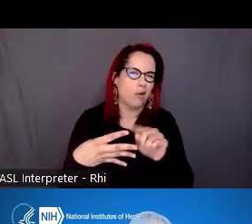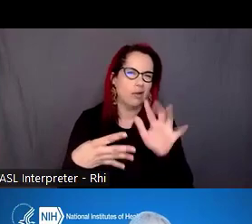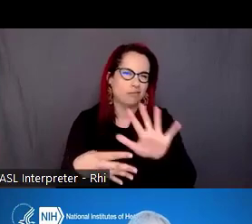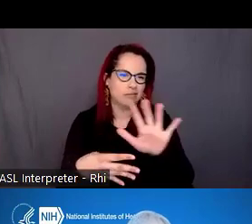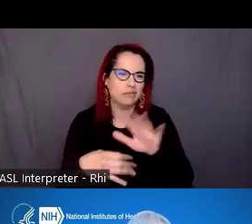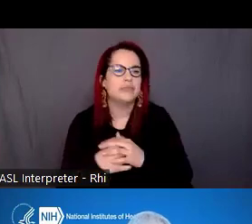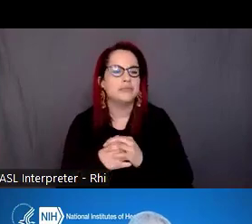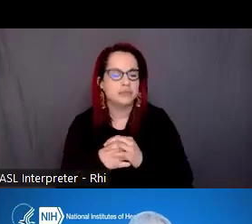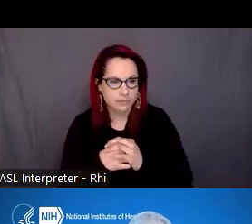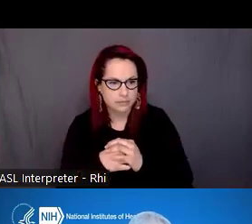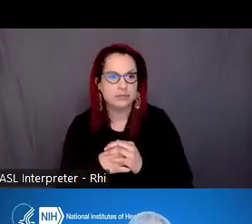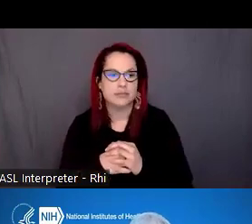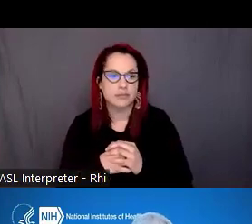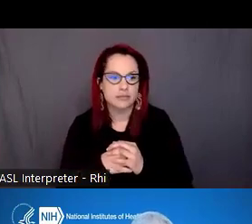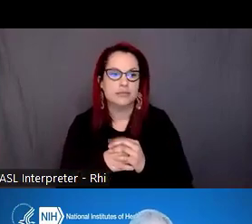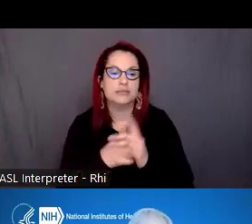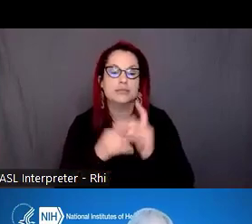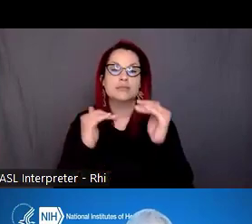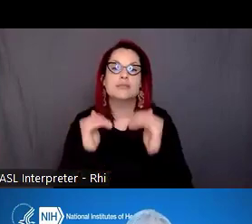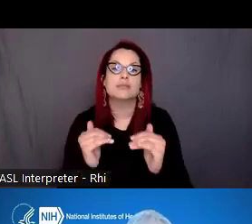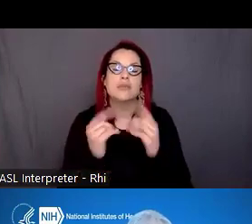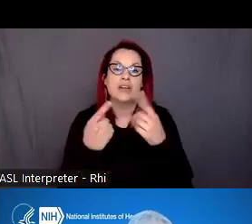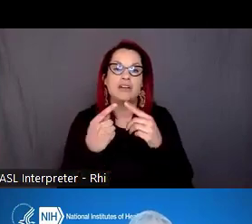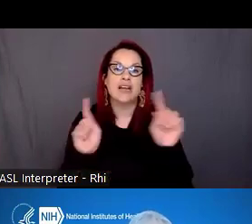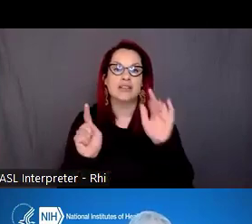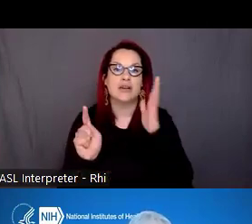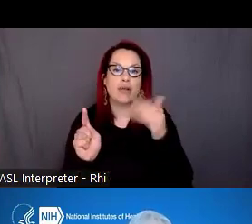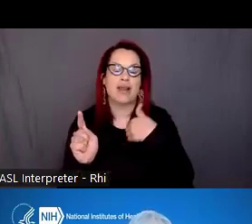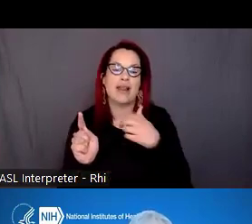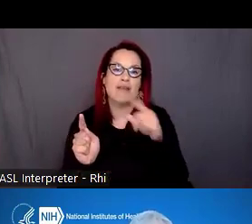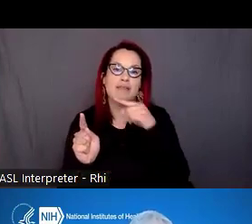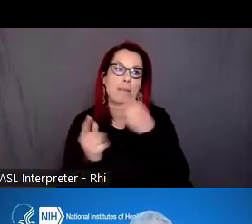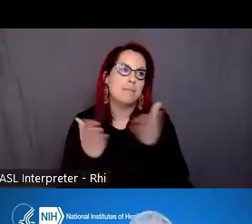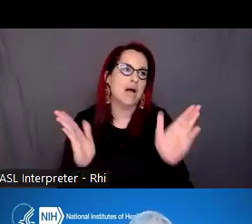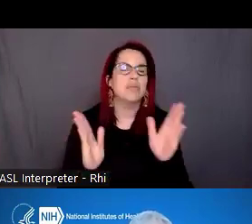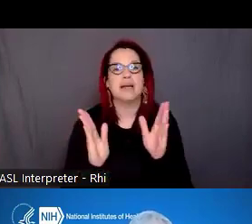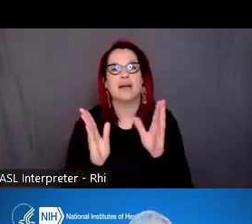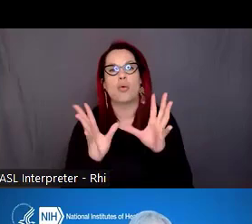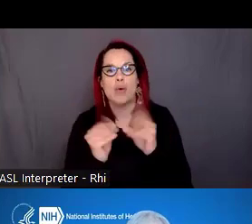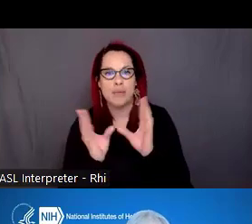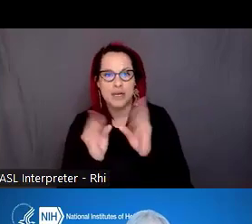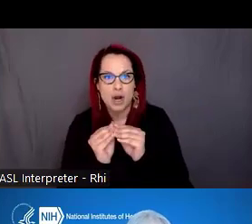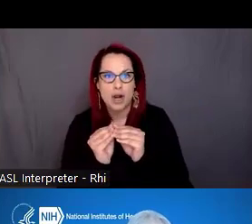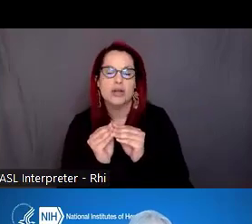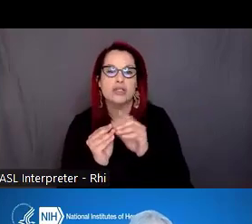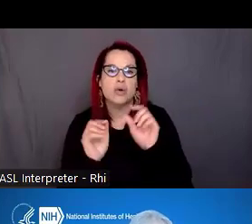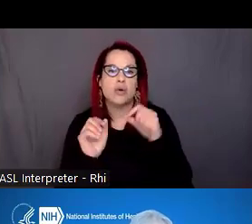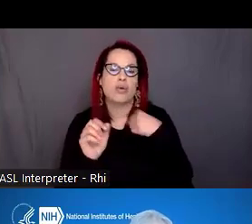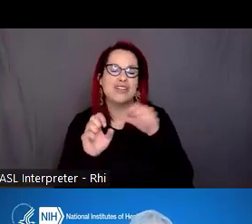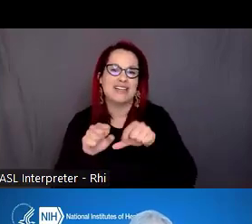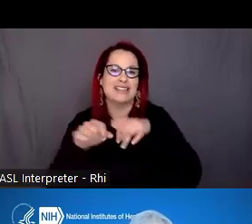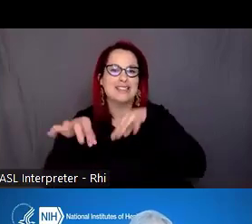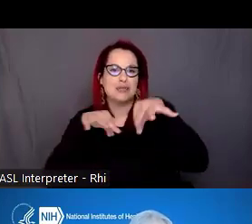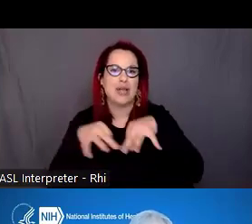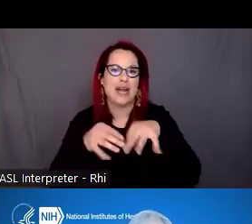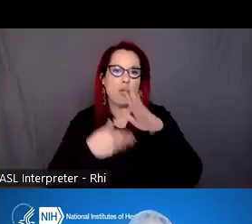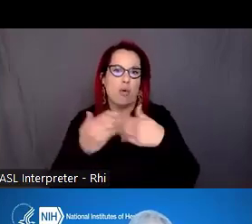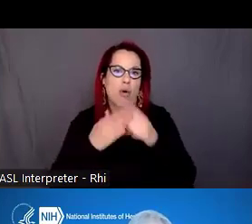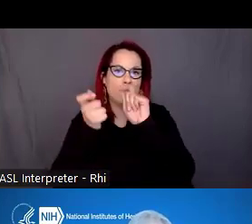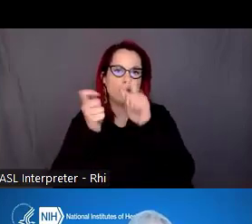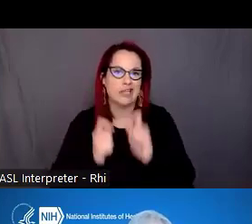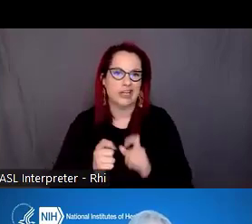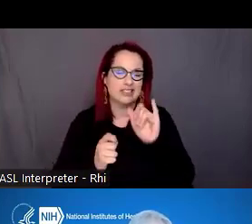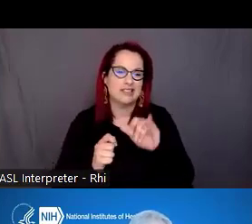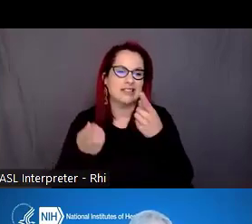Okay, we'll also be announcing that there's going to be a public webinar to walk through these changes And that's going to be on April 17th from 1